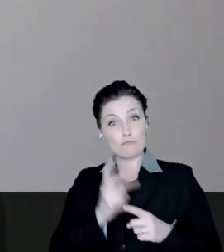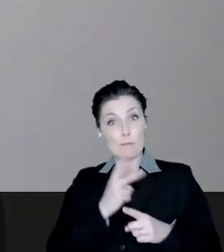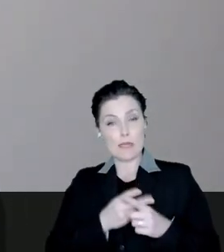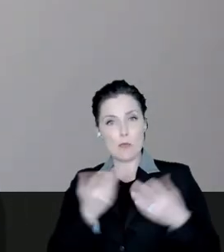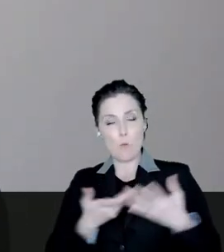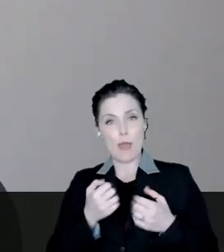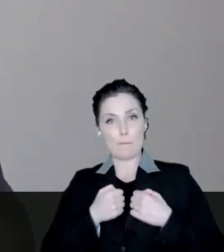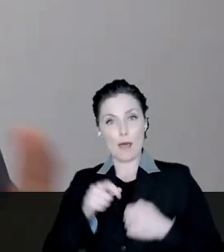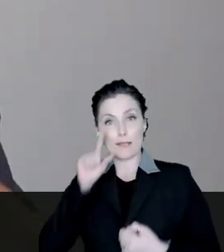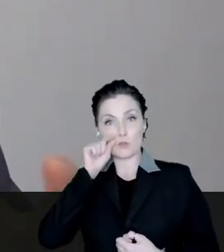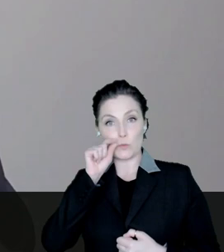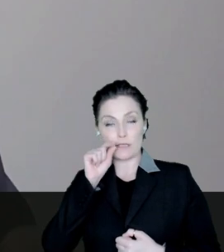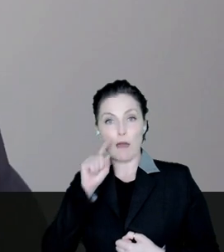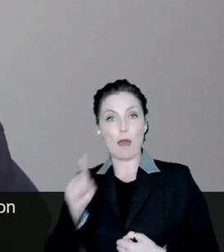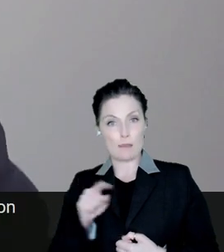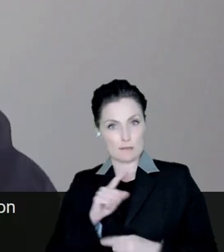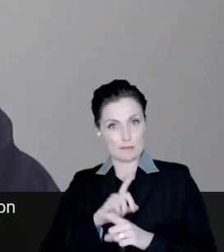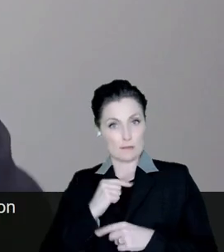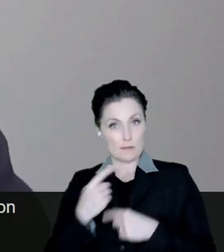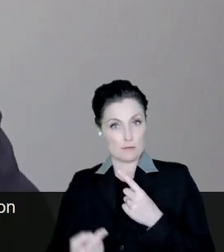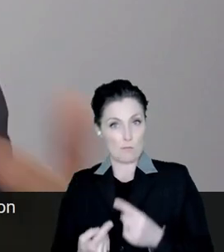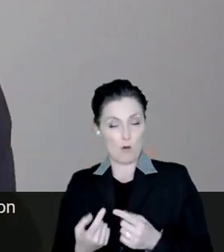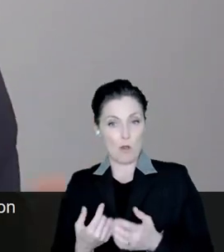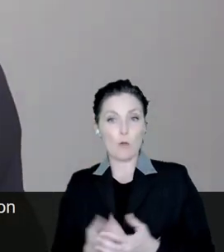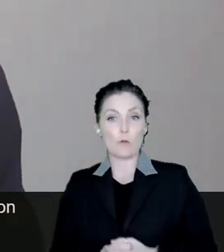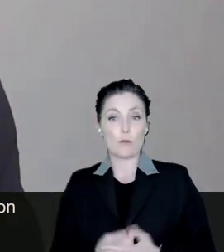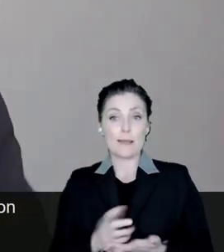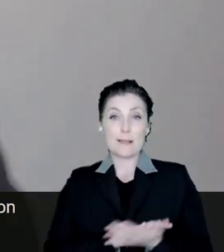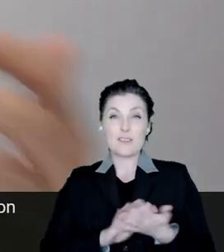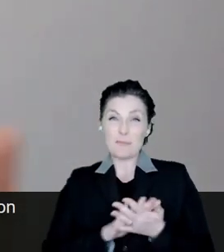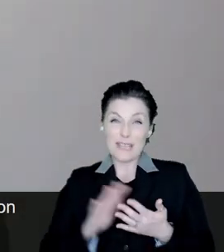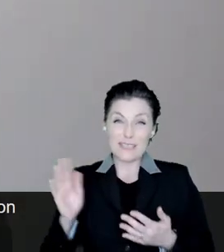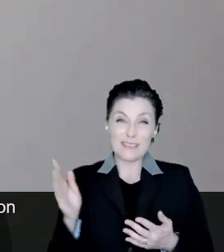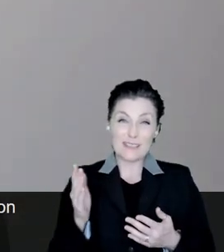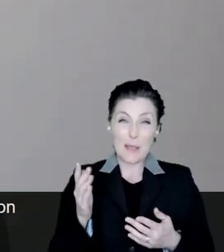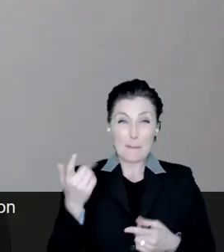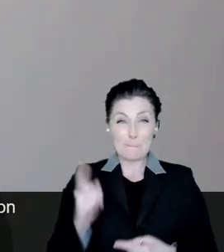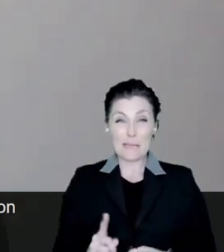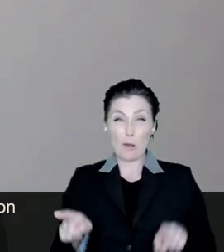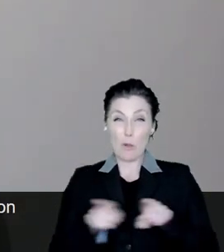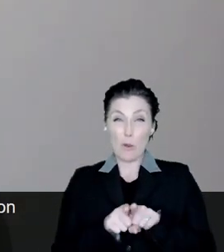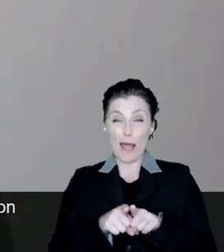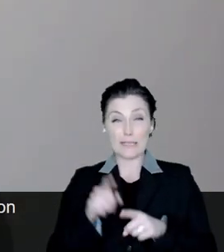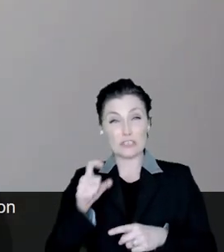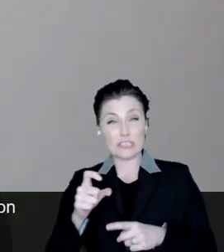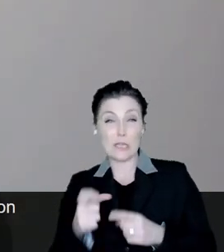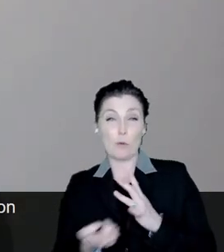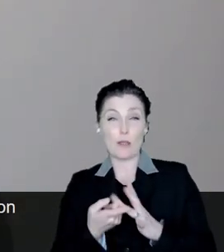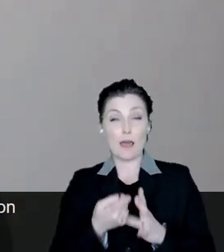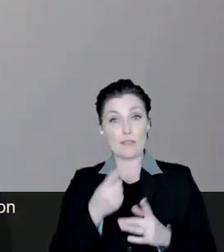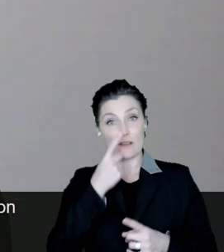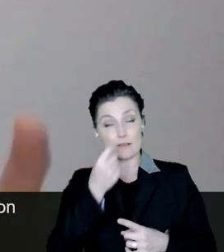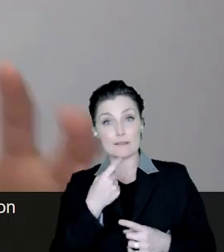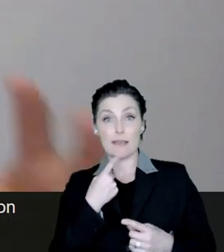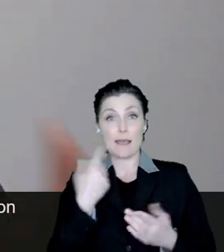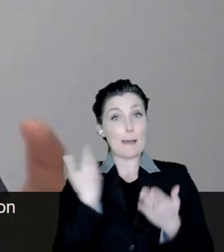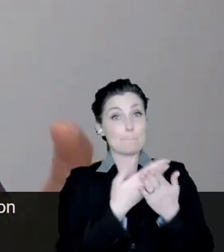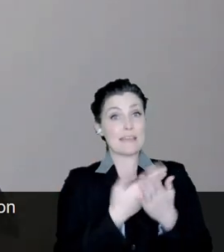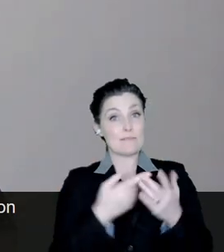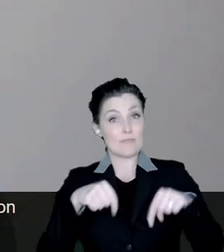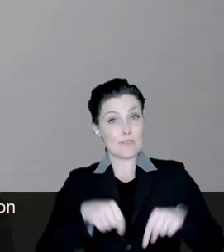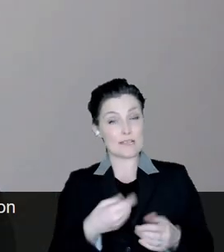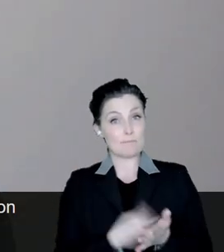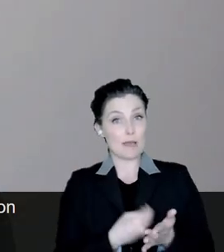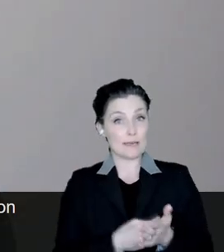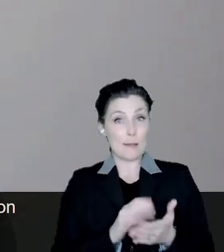groups, Andrew, to allow people like Chino and others to have access to the information that allows them to bid for some of this money, because these groups may go